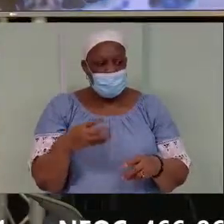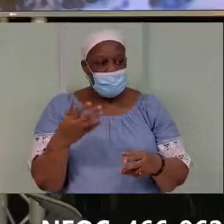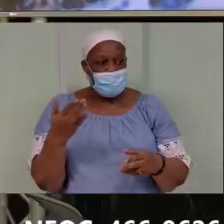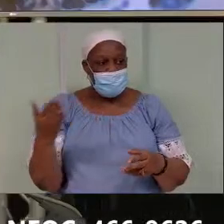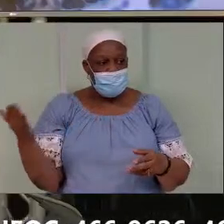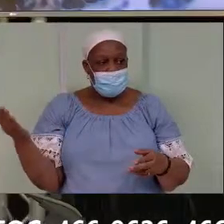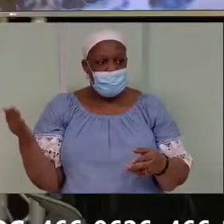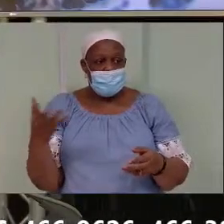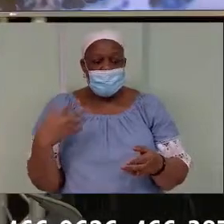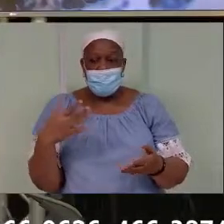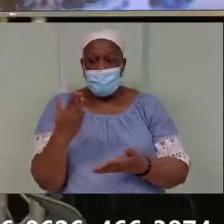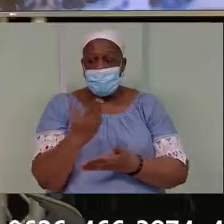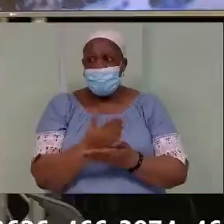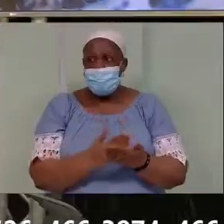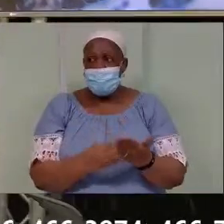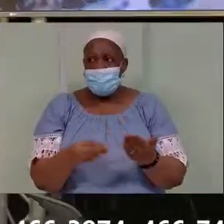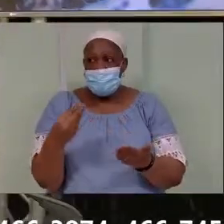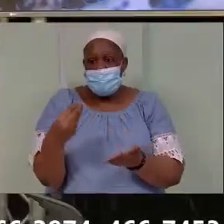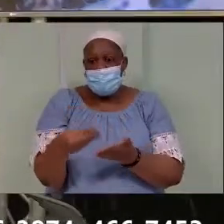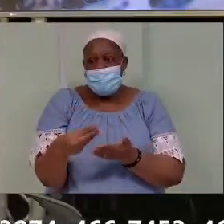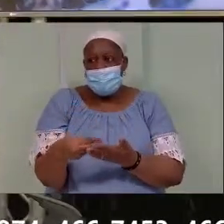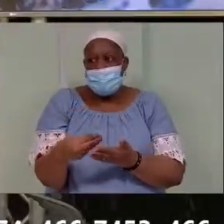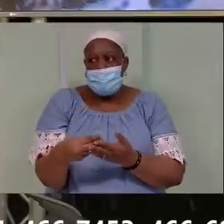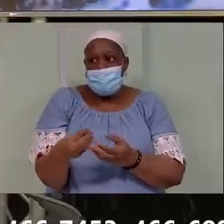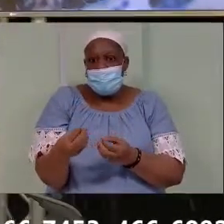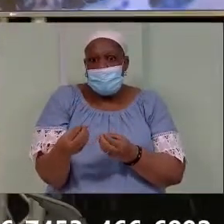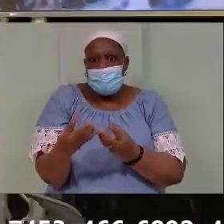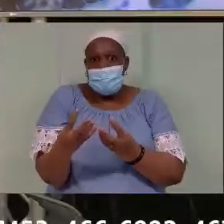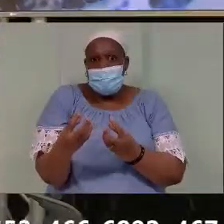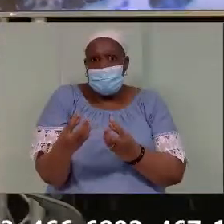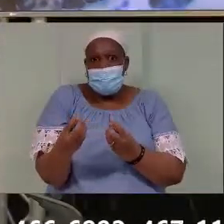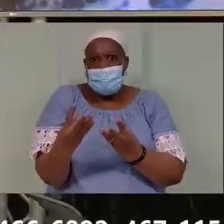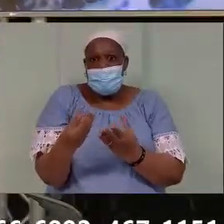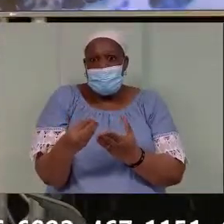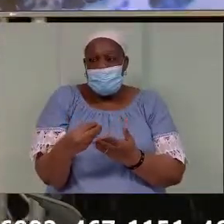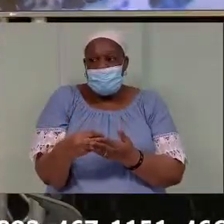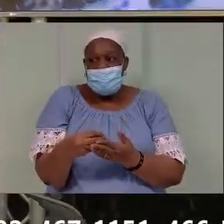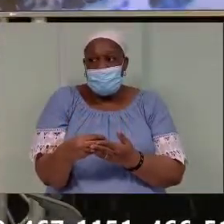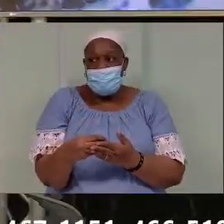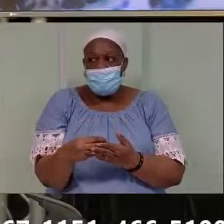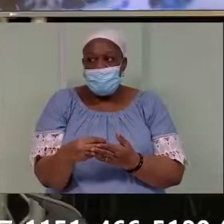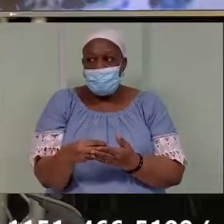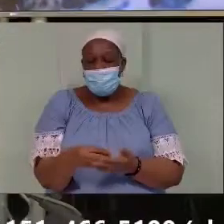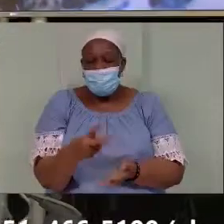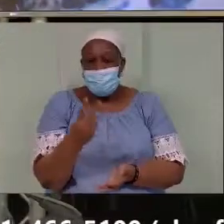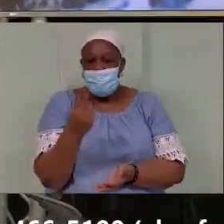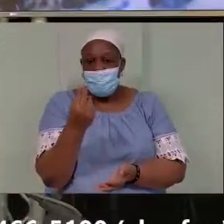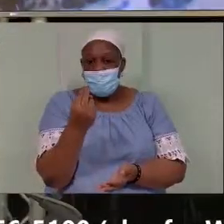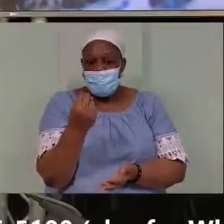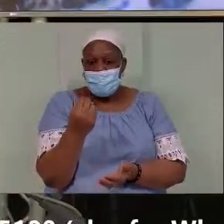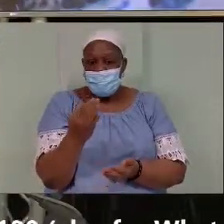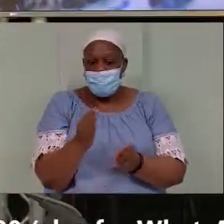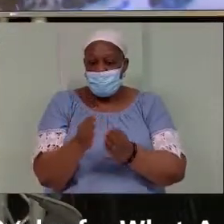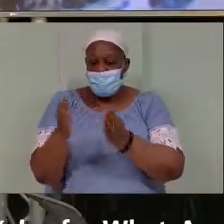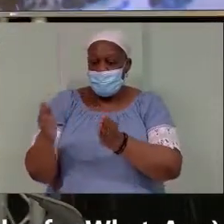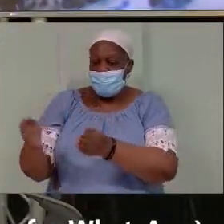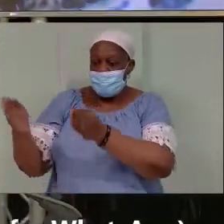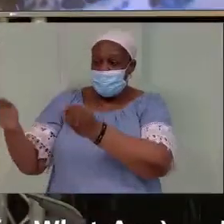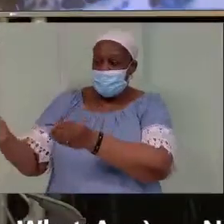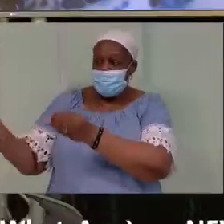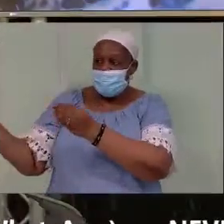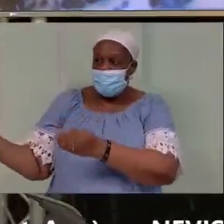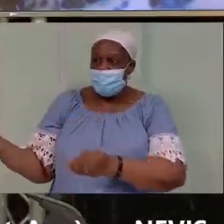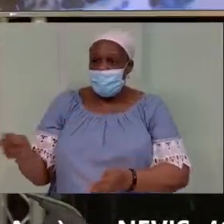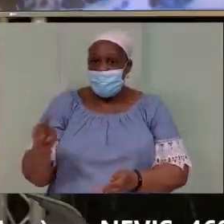of the prices range that was given to us for the 12 booth component was